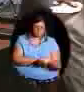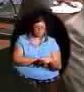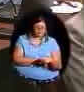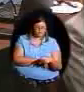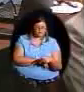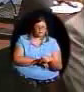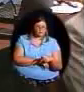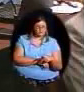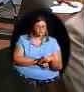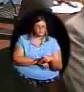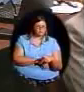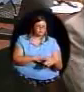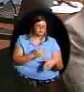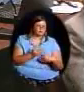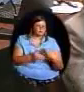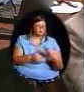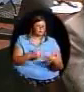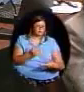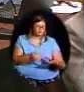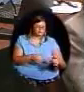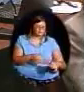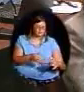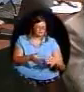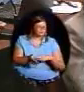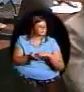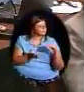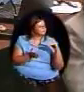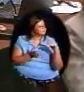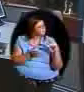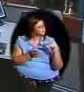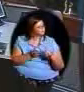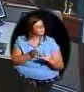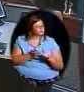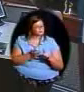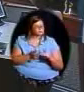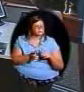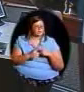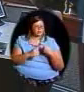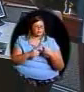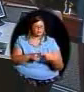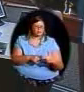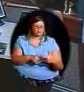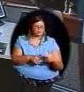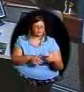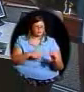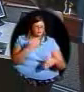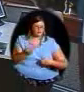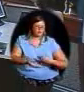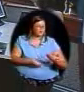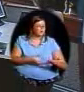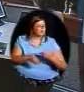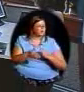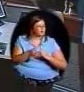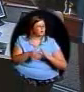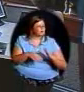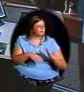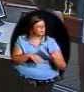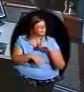through our care fee process, the needs of students, and then look at how we might serve students best through those needs.